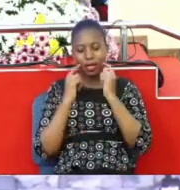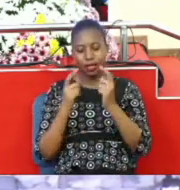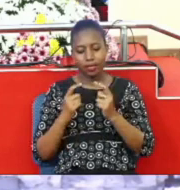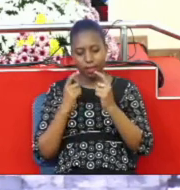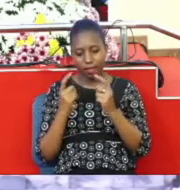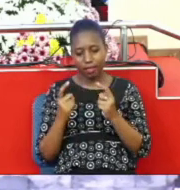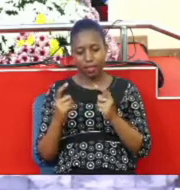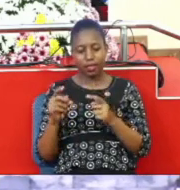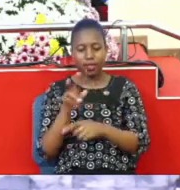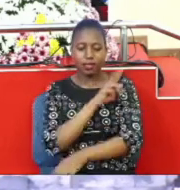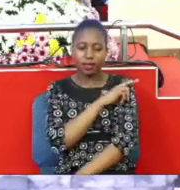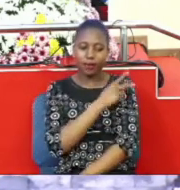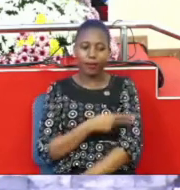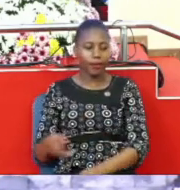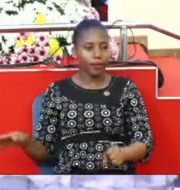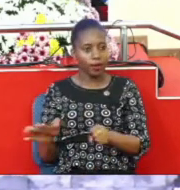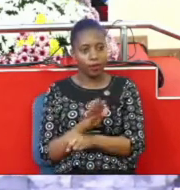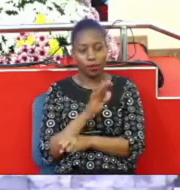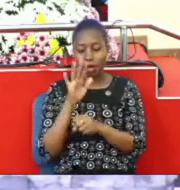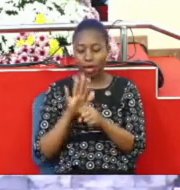to which you become enslaved,